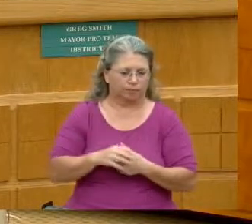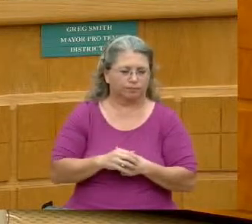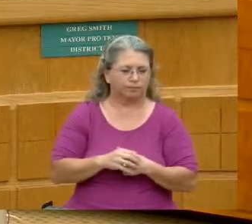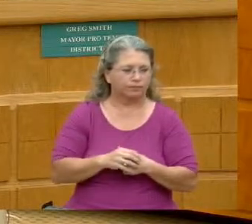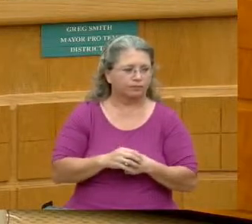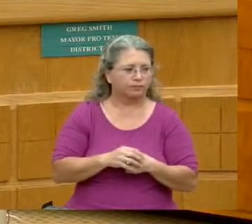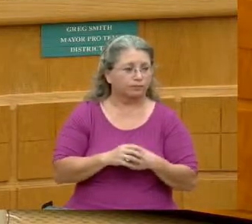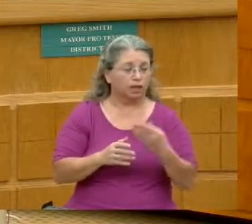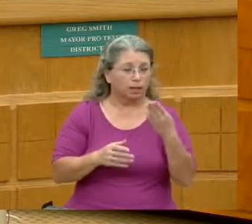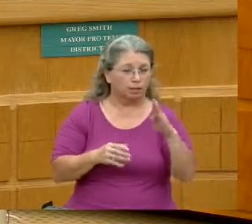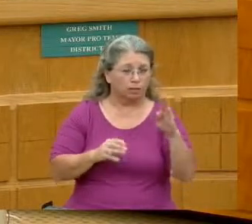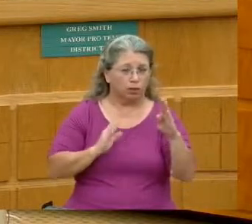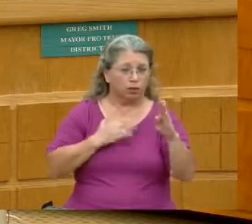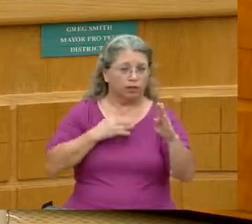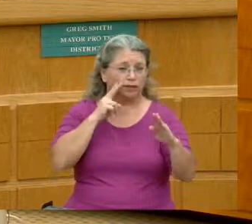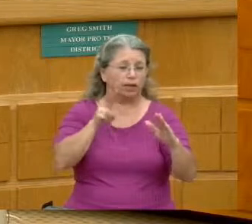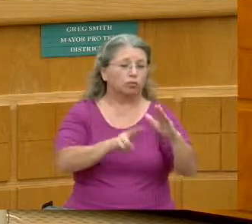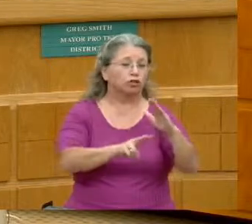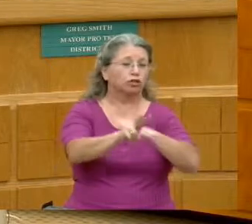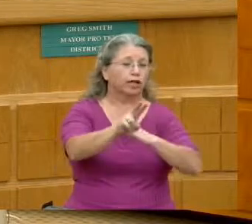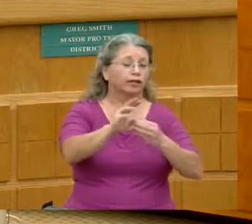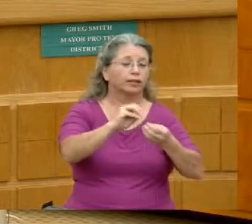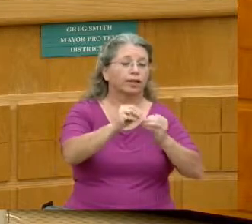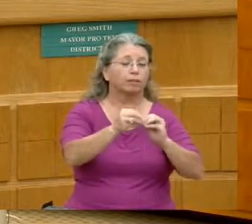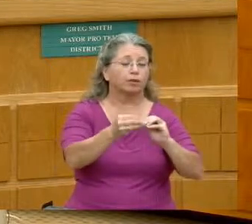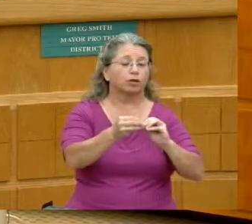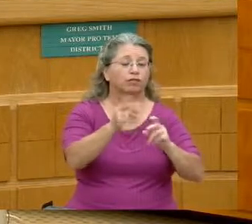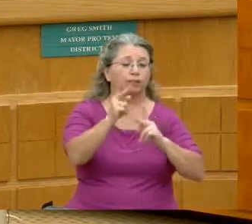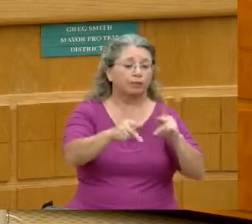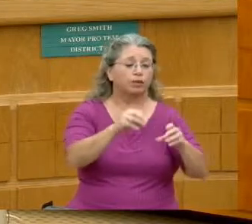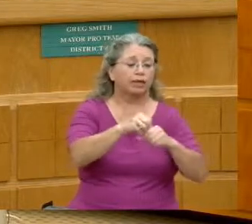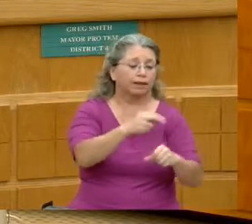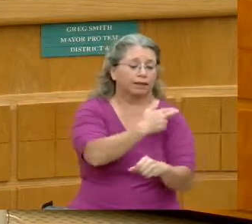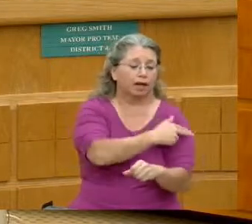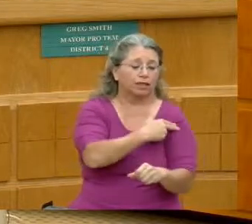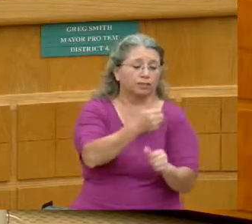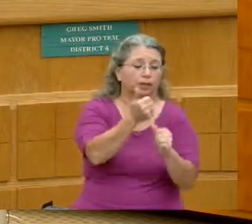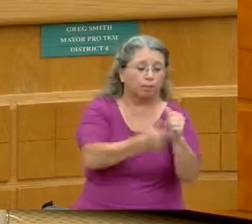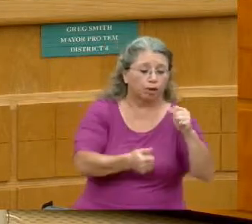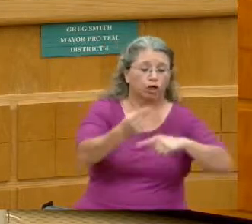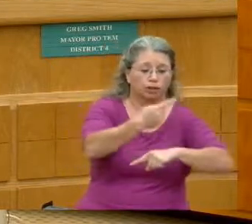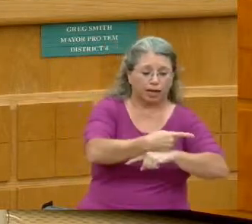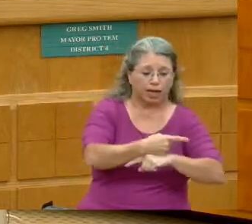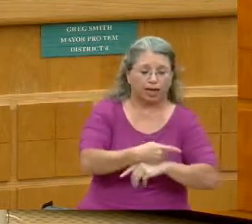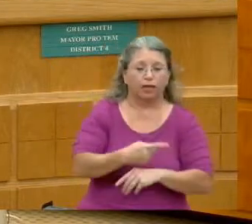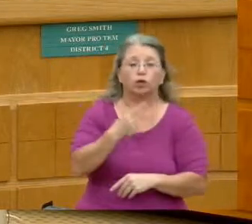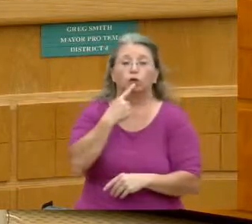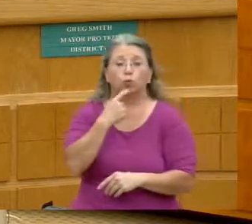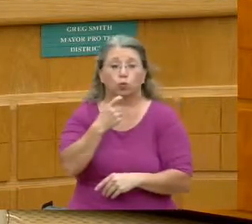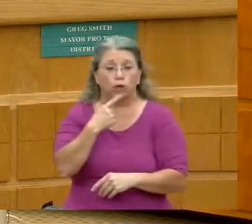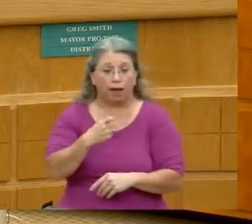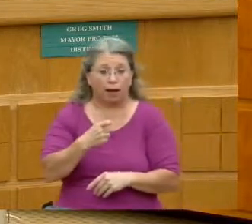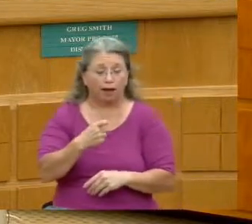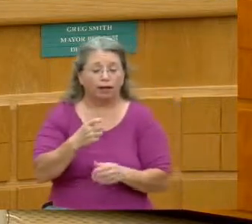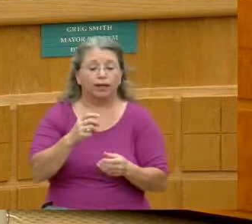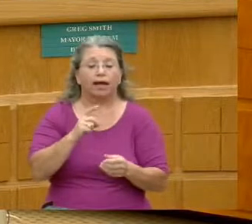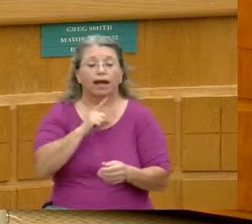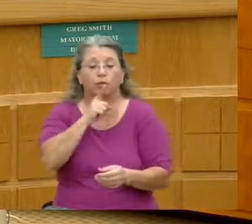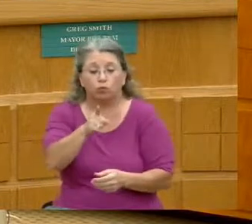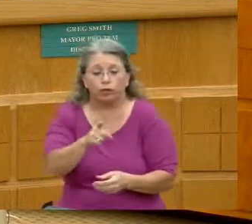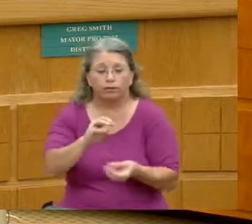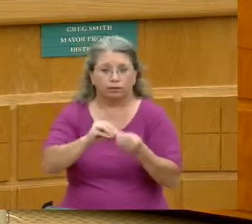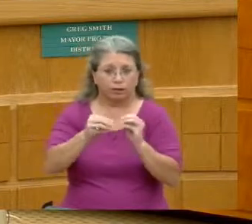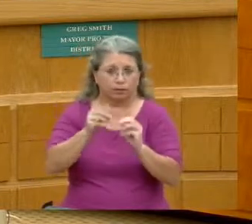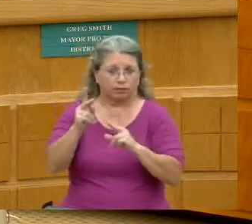The blue is our projected number of people in the hospital per day. The red are the actual number of people in the hospital per day,